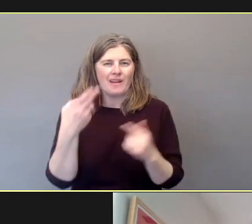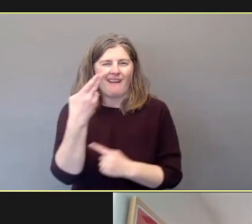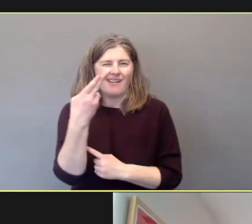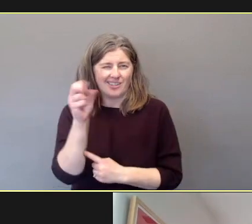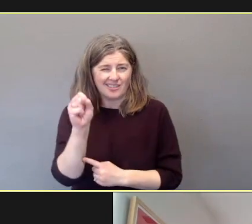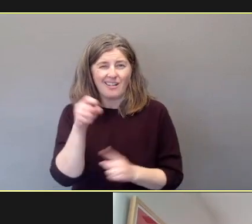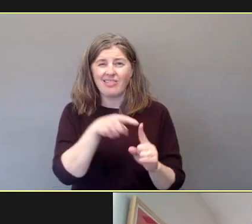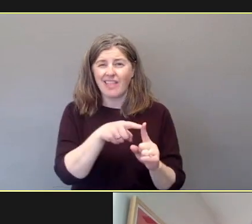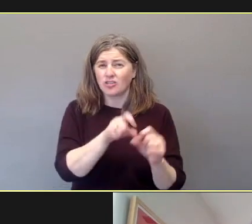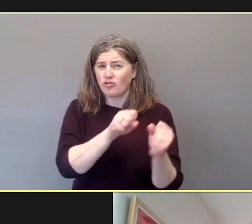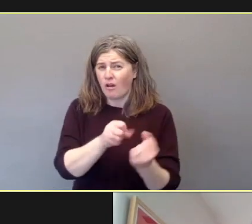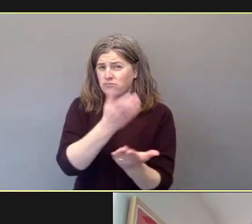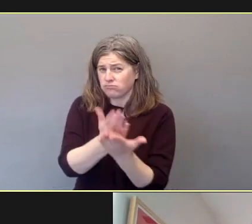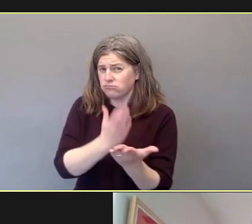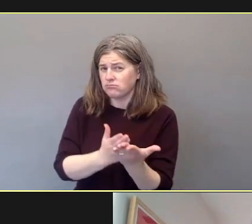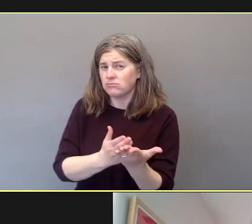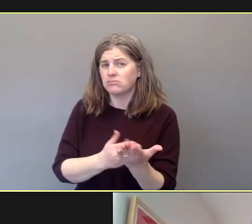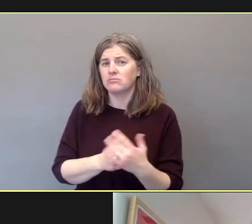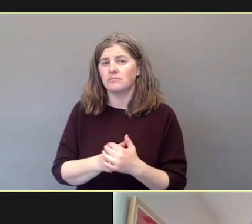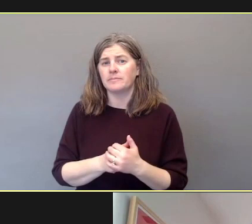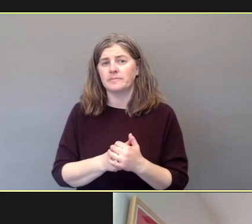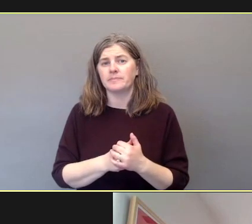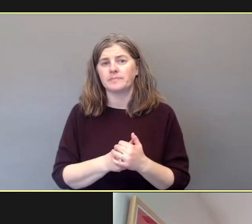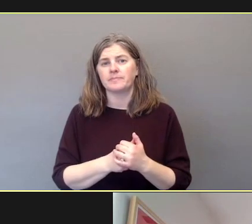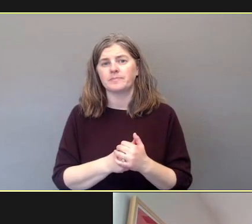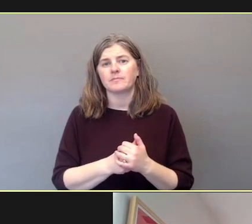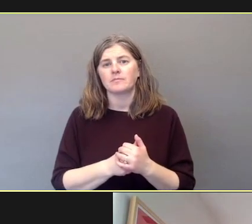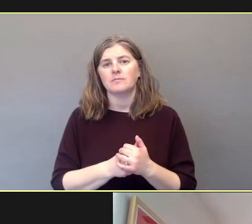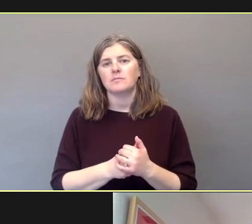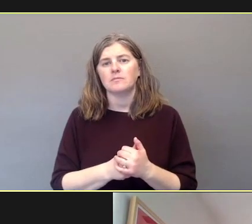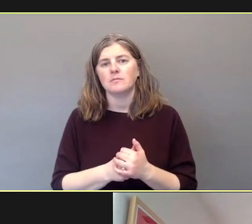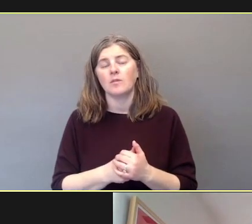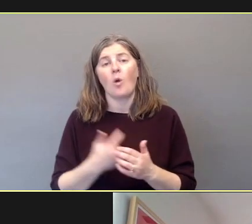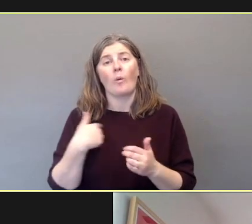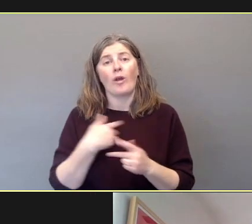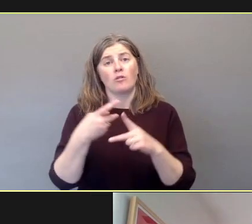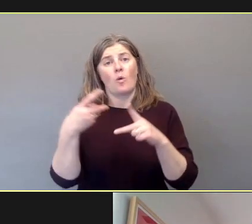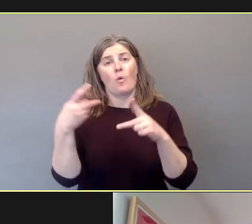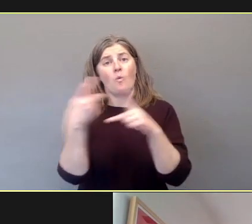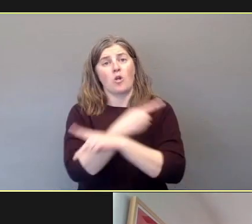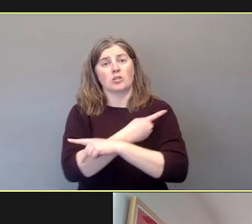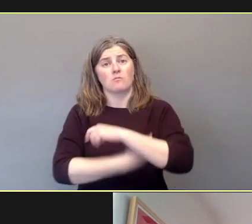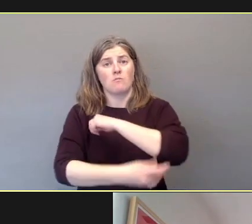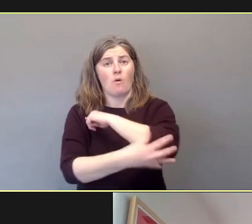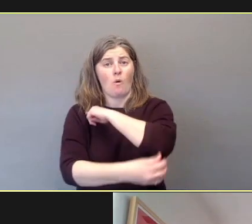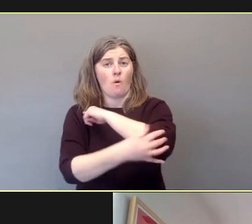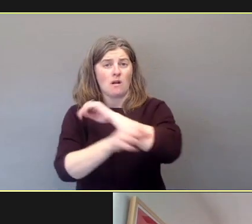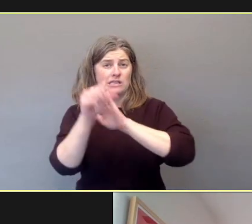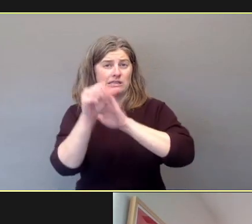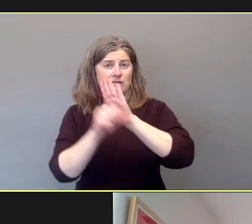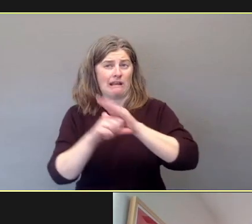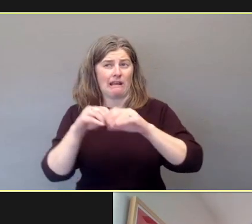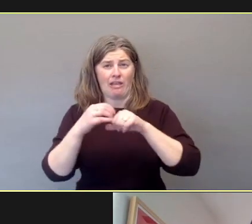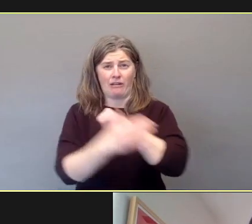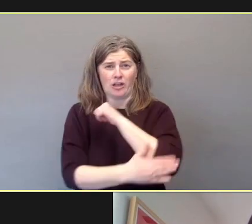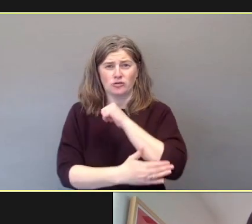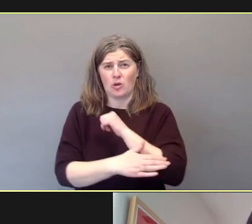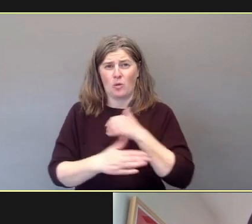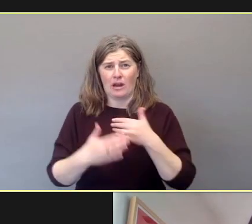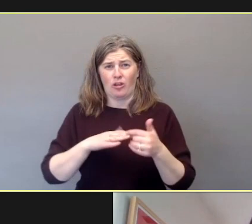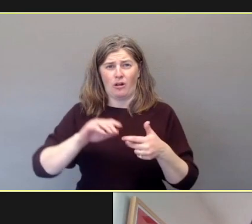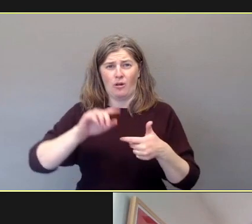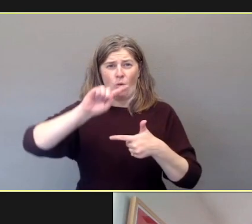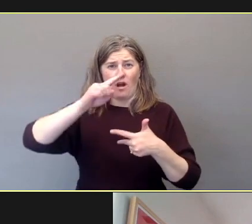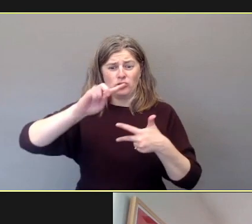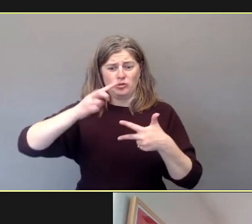strong case for the fact that being one of the most vulnerable states in the country, we're either 1, 2, or 3 every year when the